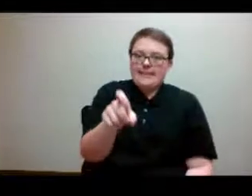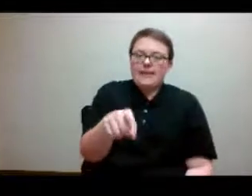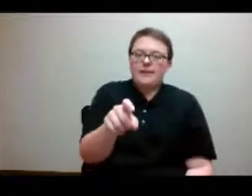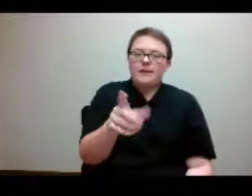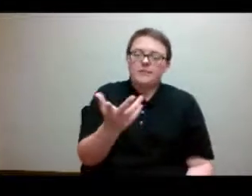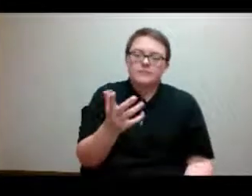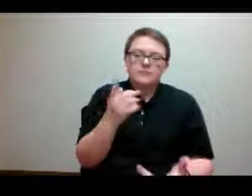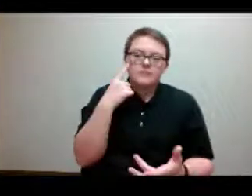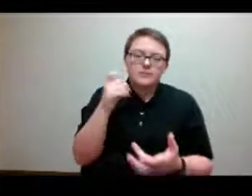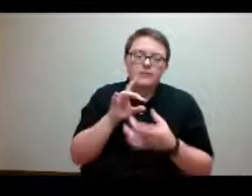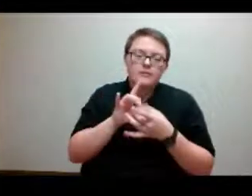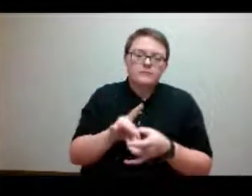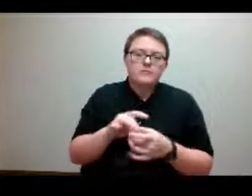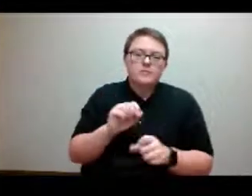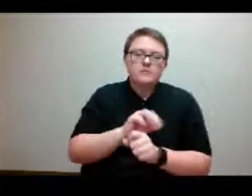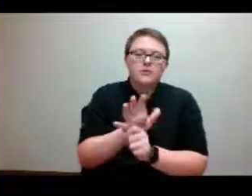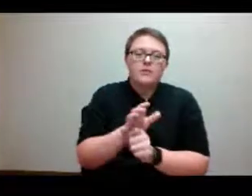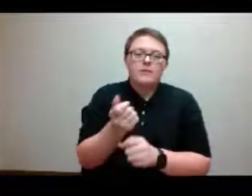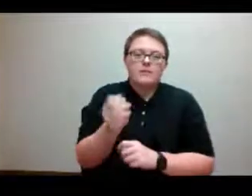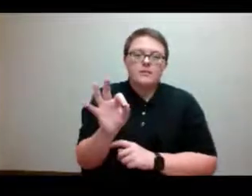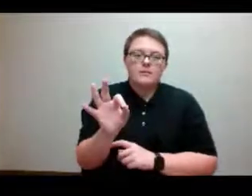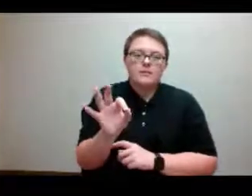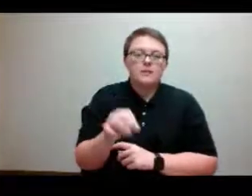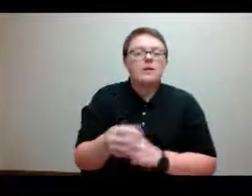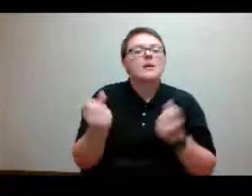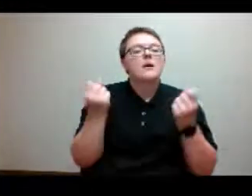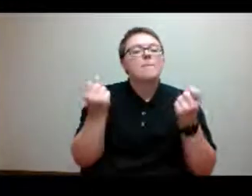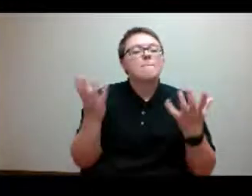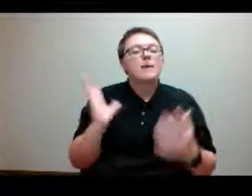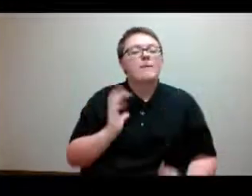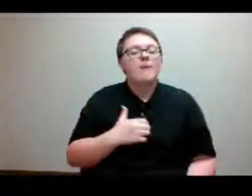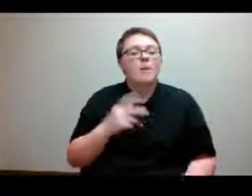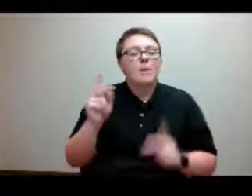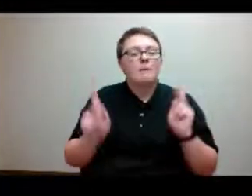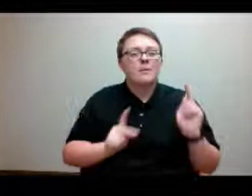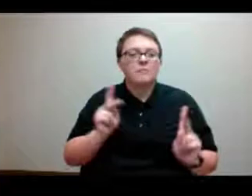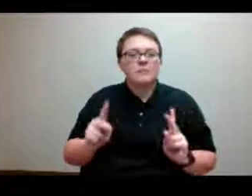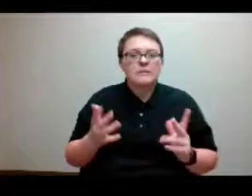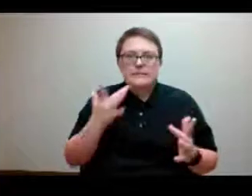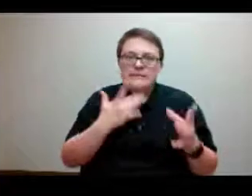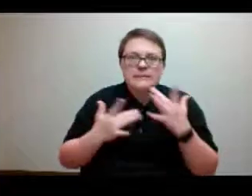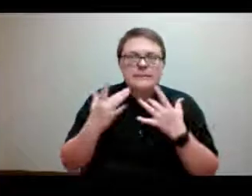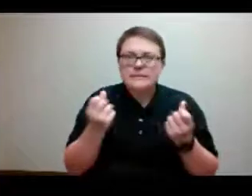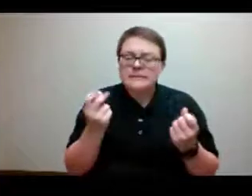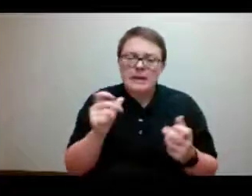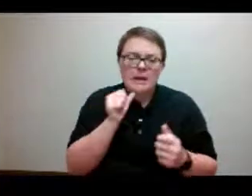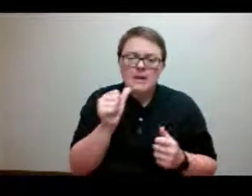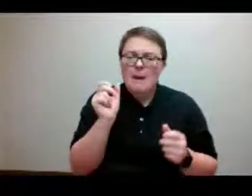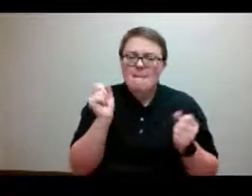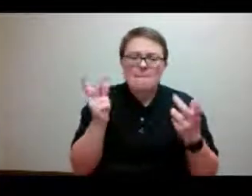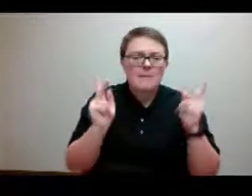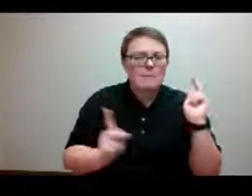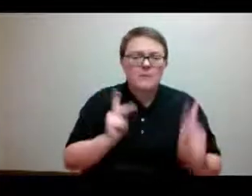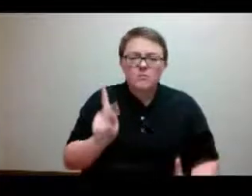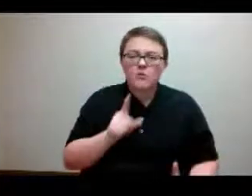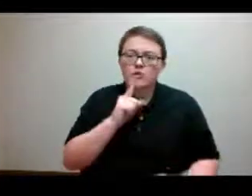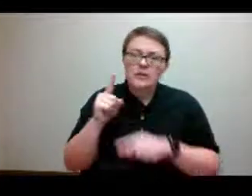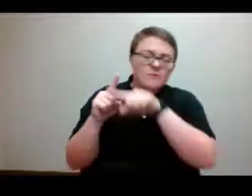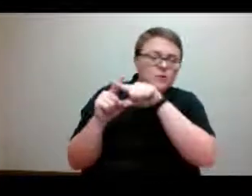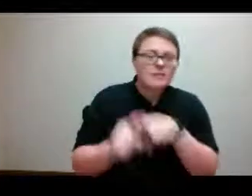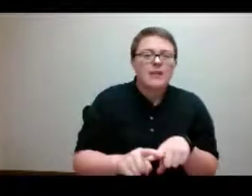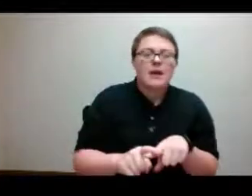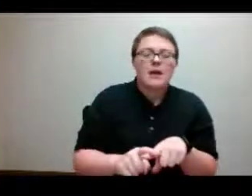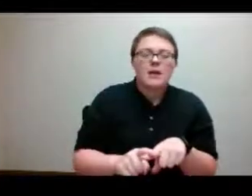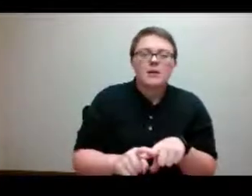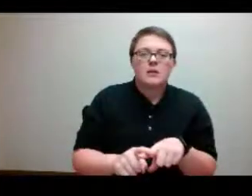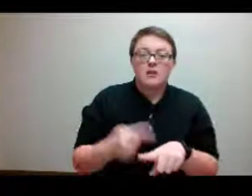COVID-19, it revealed a lot of our folks were shorthanded when it came to digital technology, and they really relied on us. So the